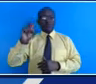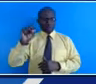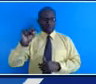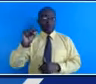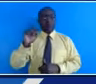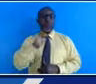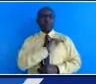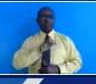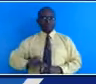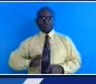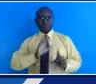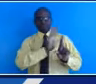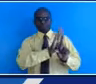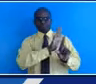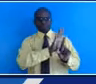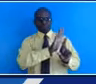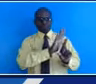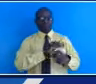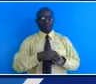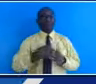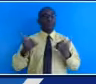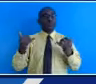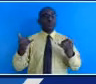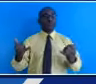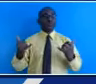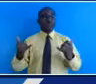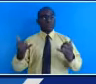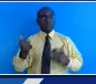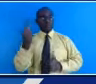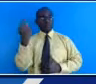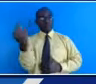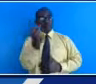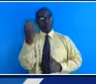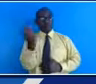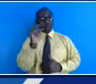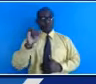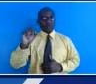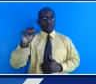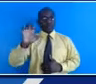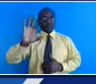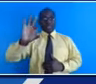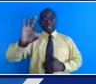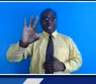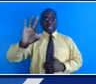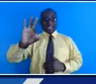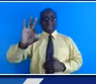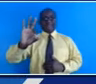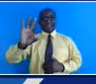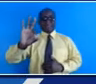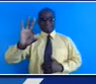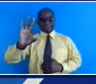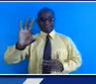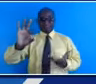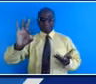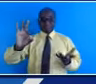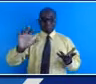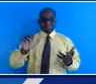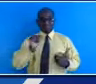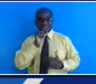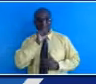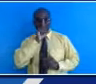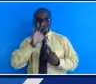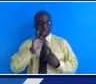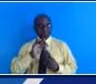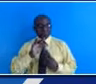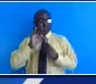9th, and that date doesn't necessarily pop out of a calendar, but it is the date that was established as the beginning for the Hudson